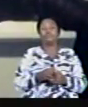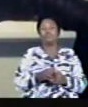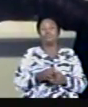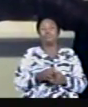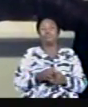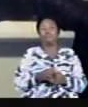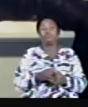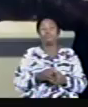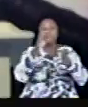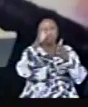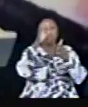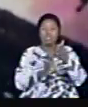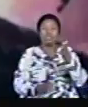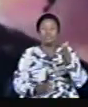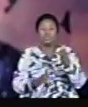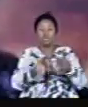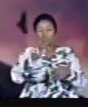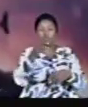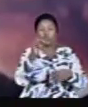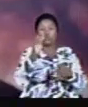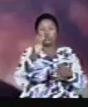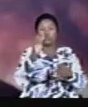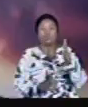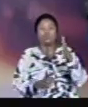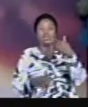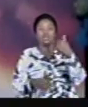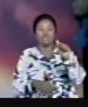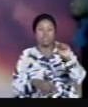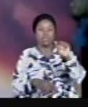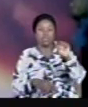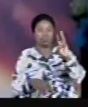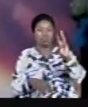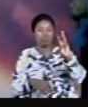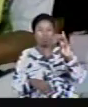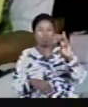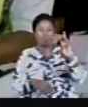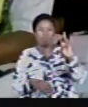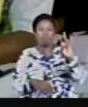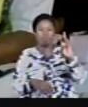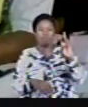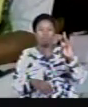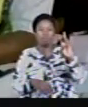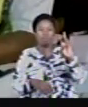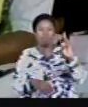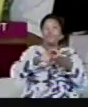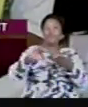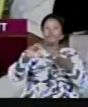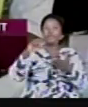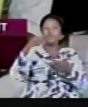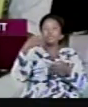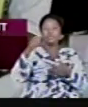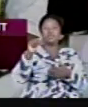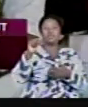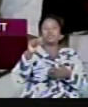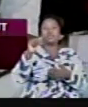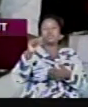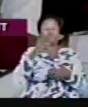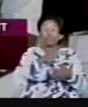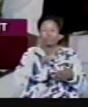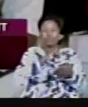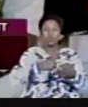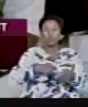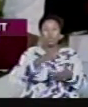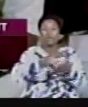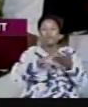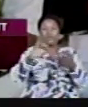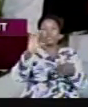of John, verse 7. John 16, verse 7. Nevertheless, I tell you